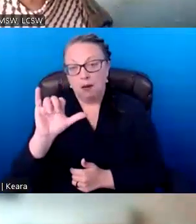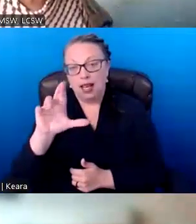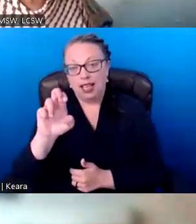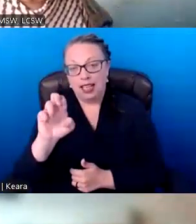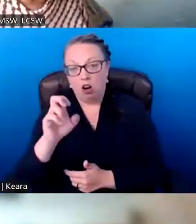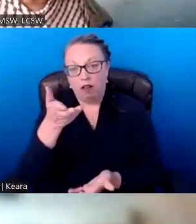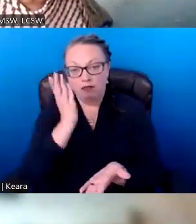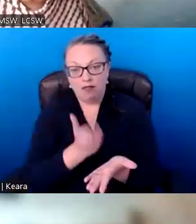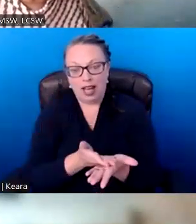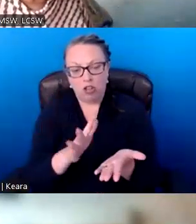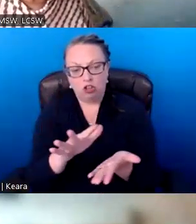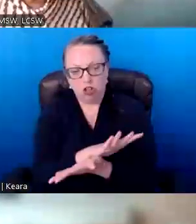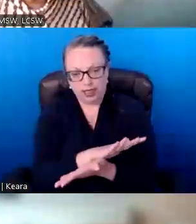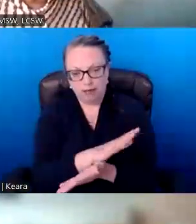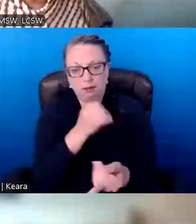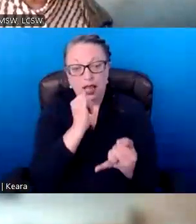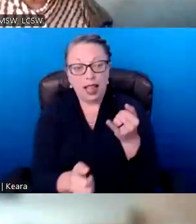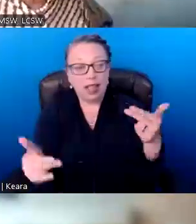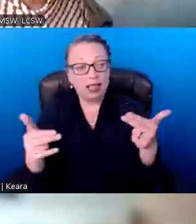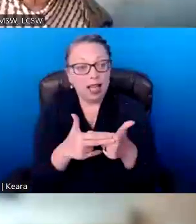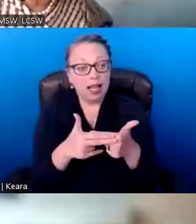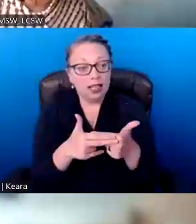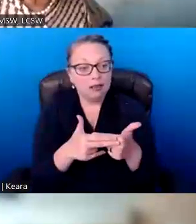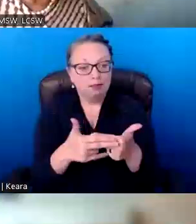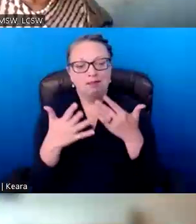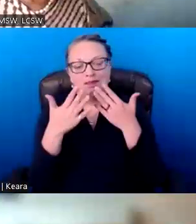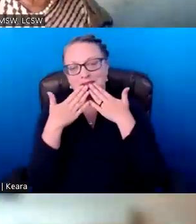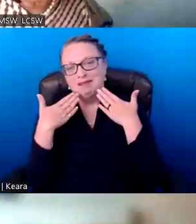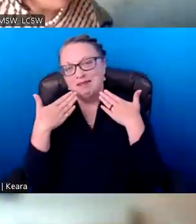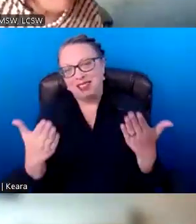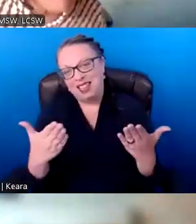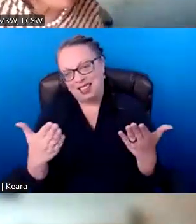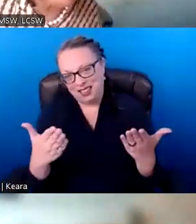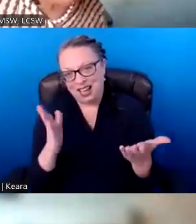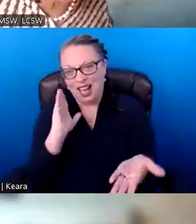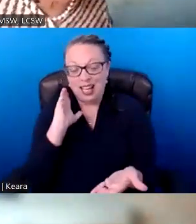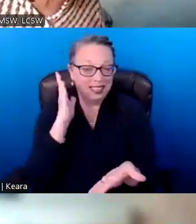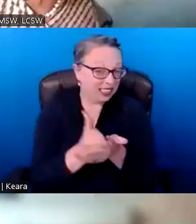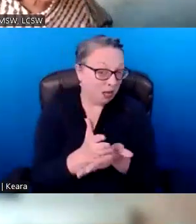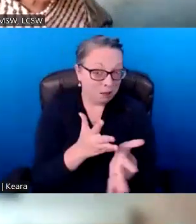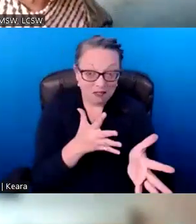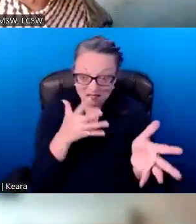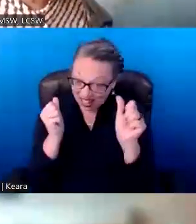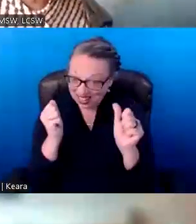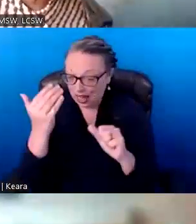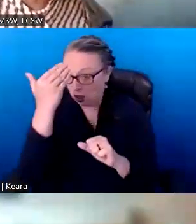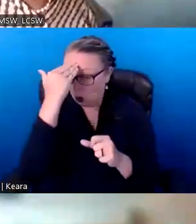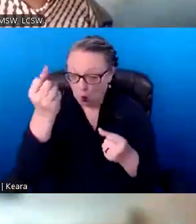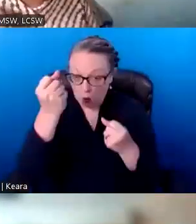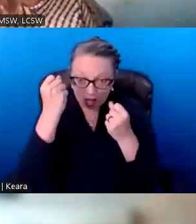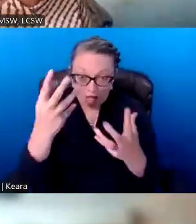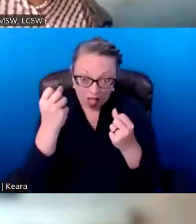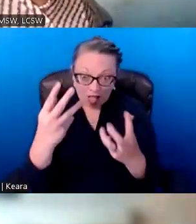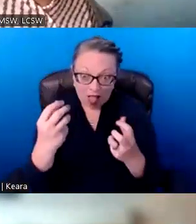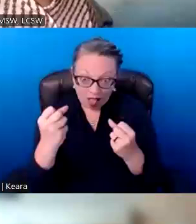there. Last slide. And I thank you all. I talked fast. I gave you a lot of information. I hope some